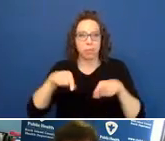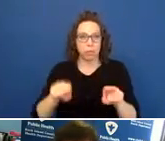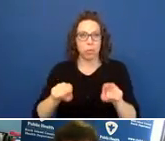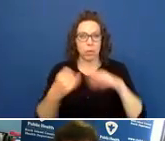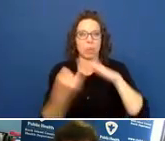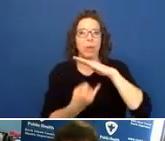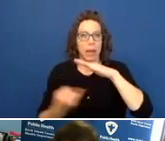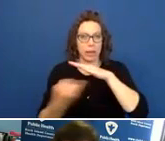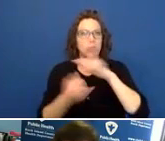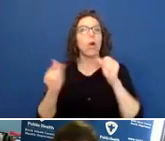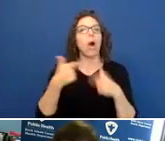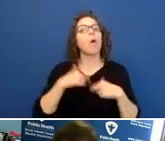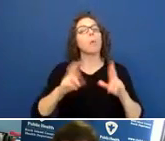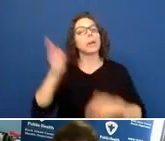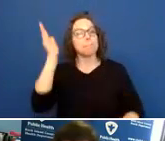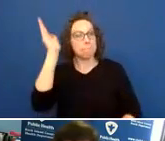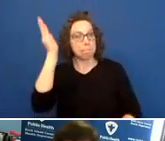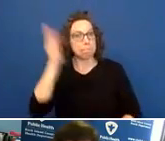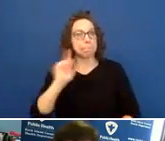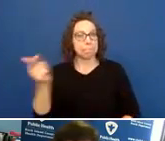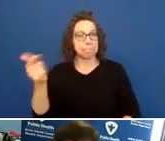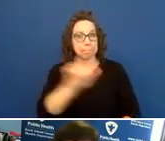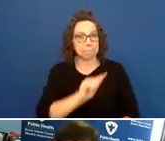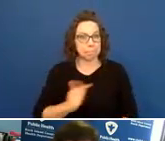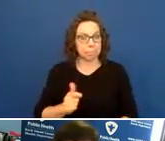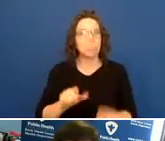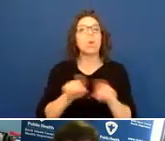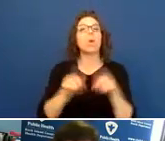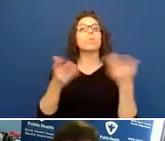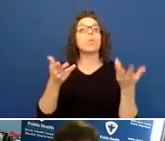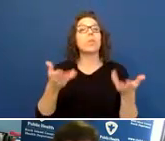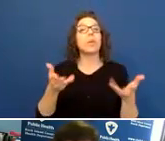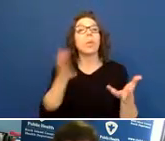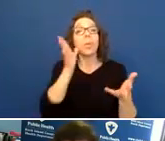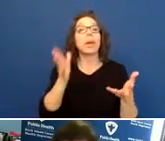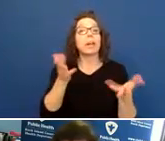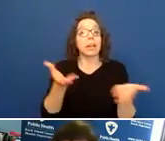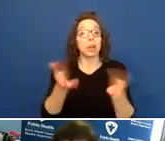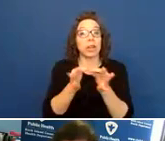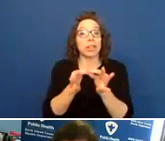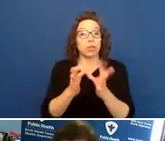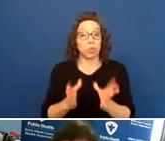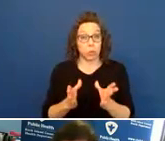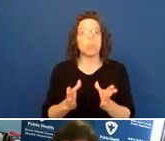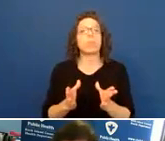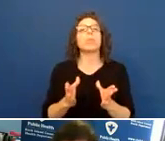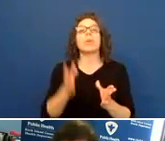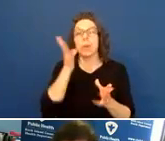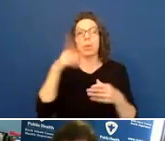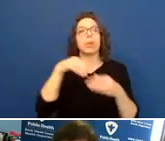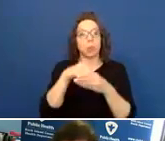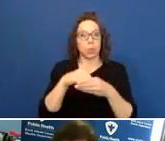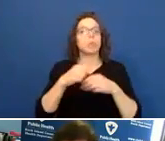prepared statements. We also, again, will have an American Sign Language interpreter to be included in our